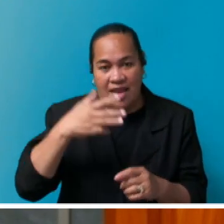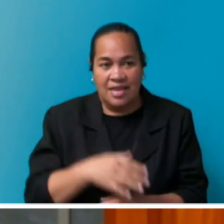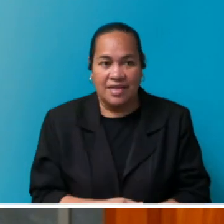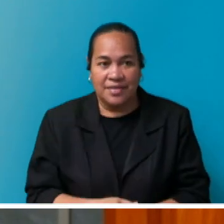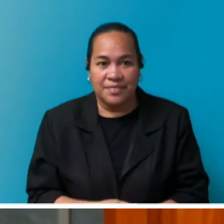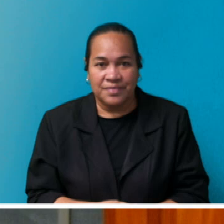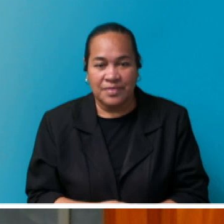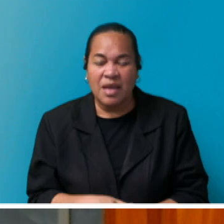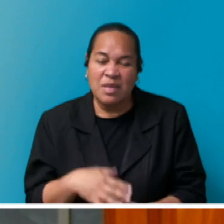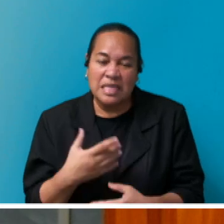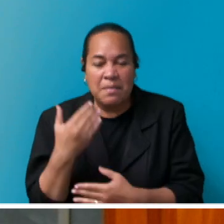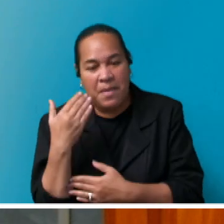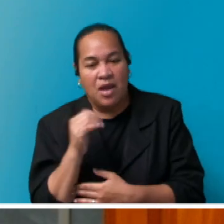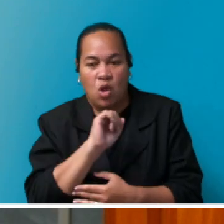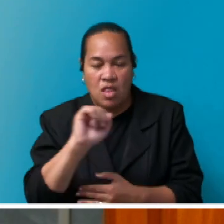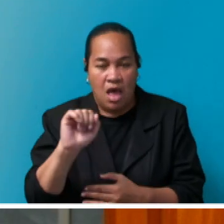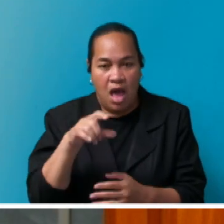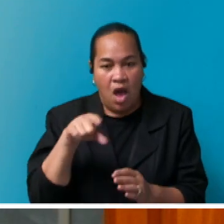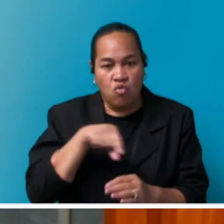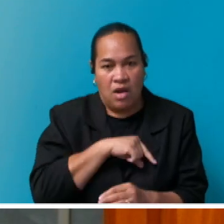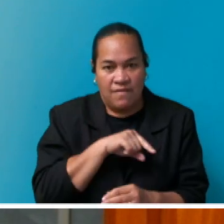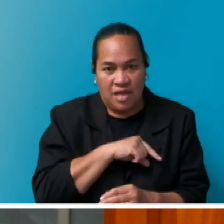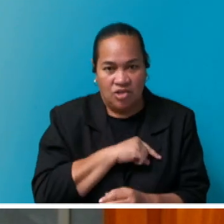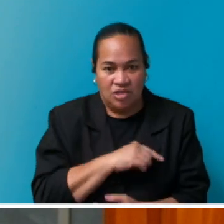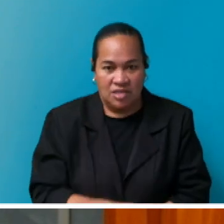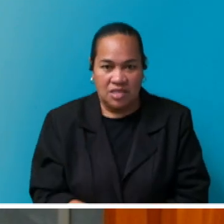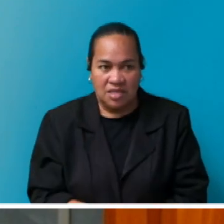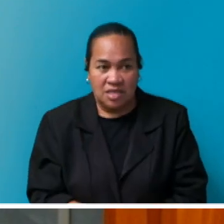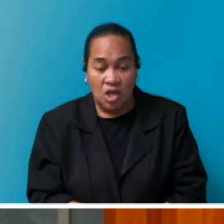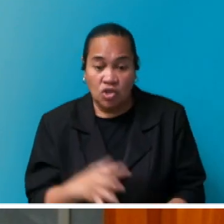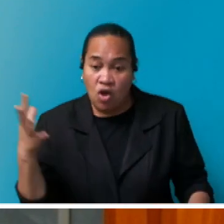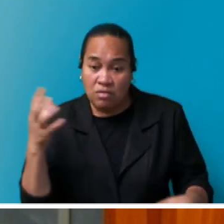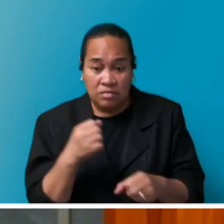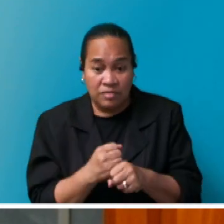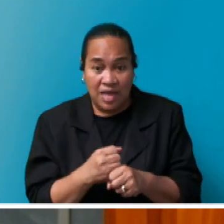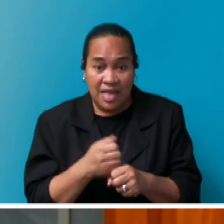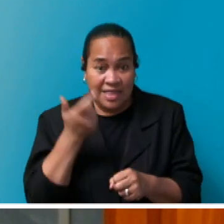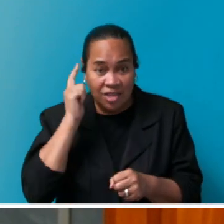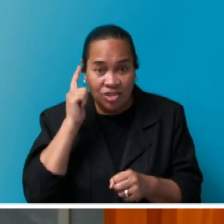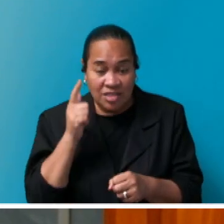the qualification, indeed, as I've alluded to earlier. And this brings the total number of ECE teachers